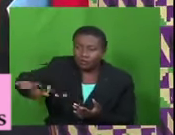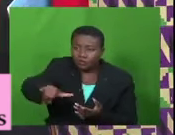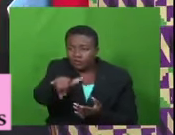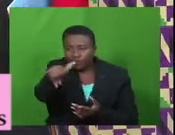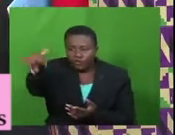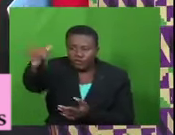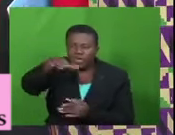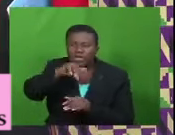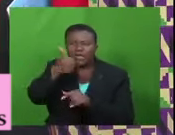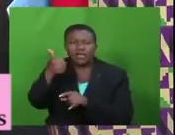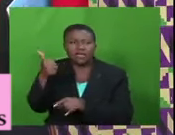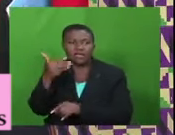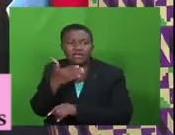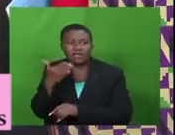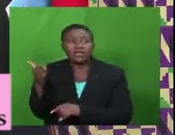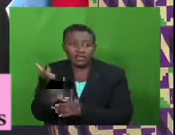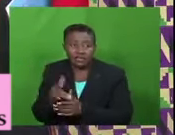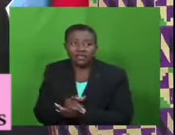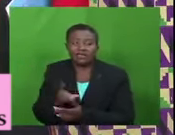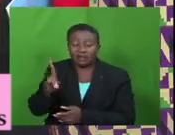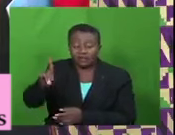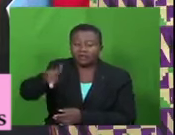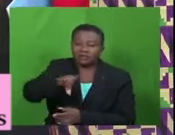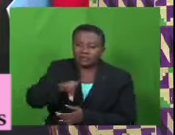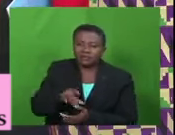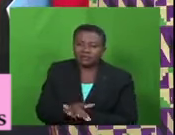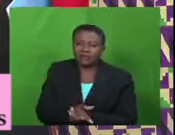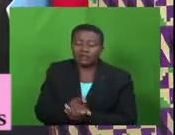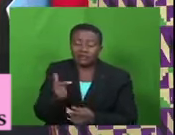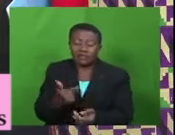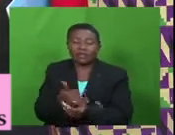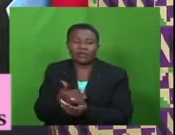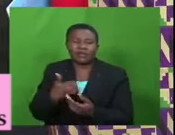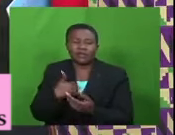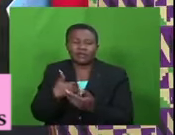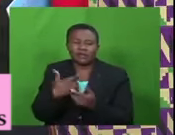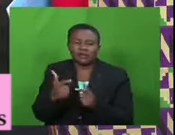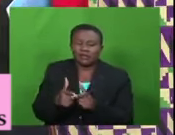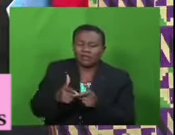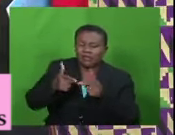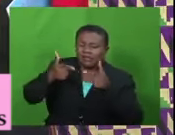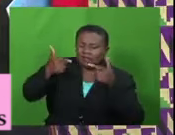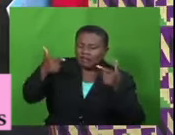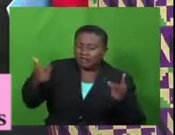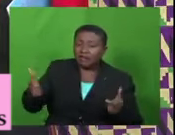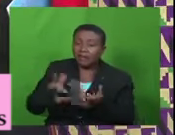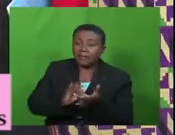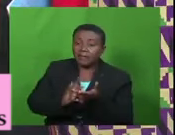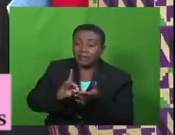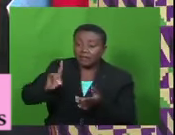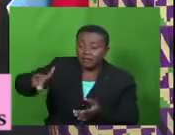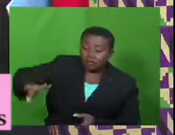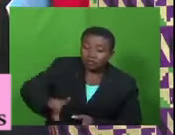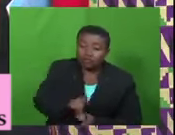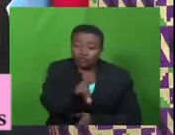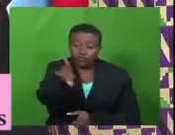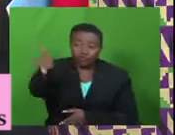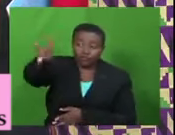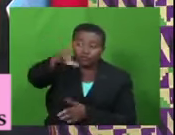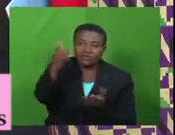country. And today, Ghana has the largest medical drone delivery service in the